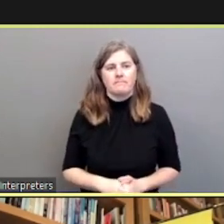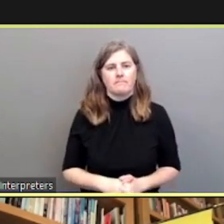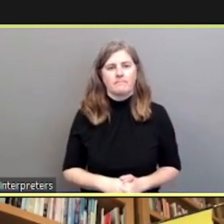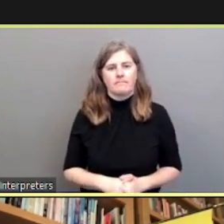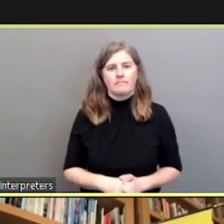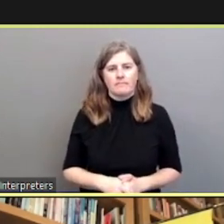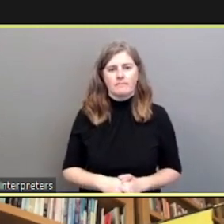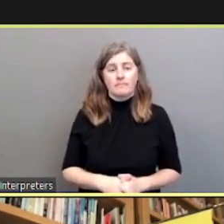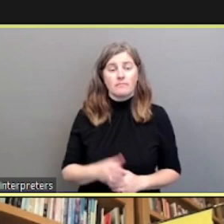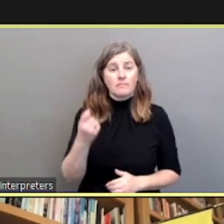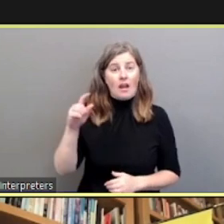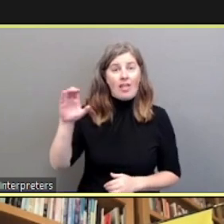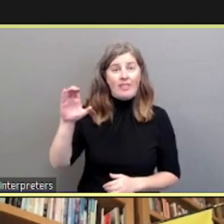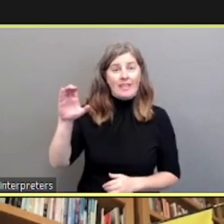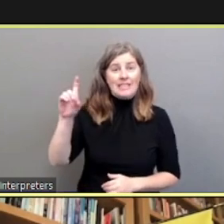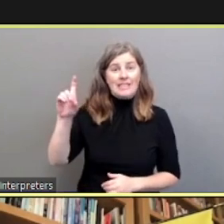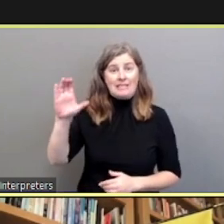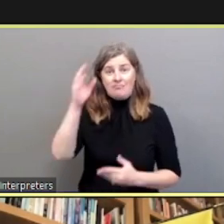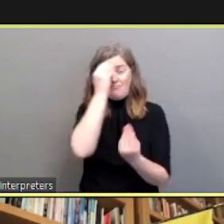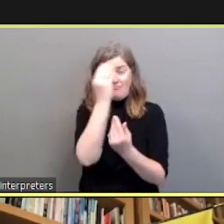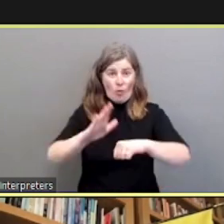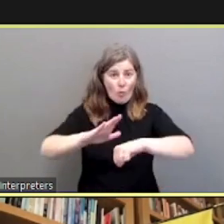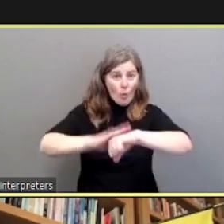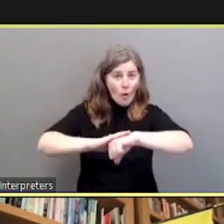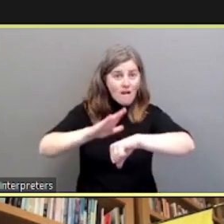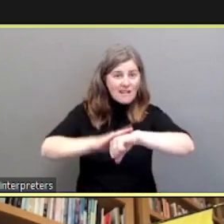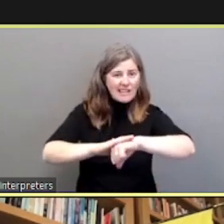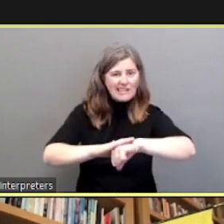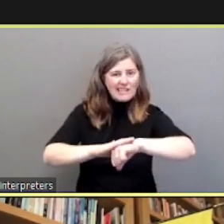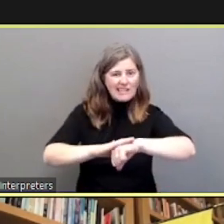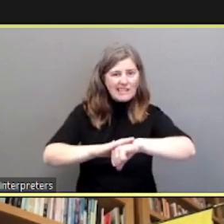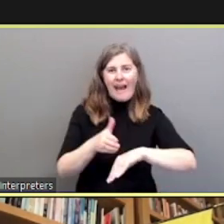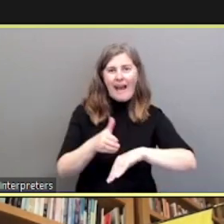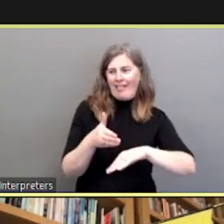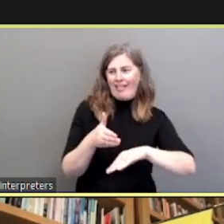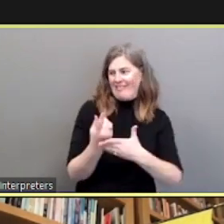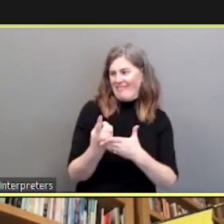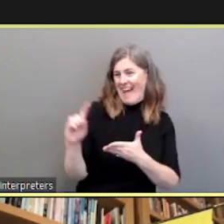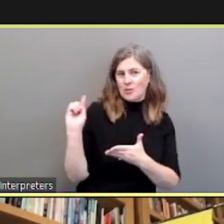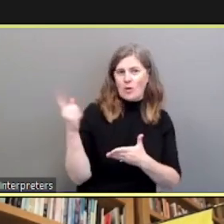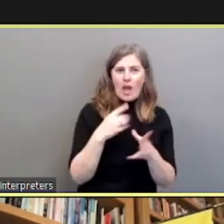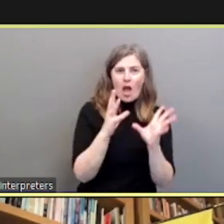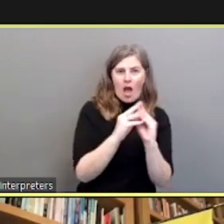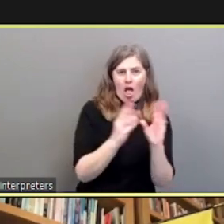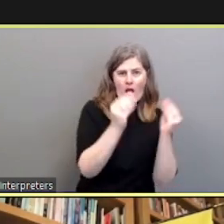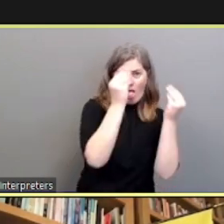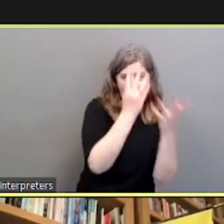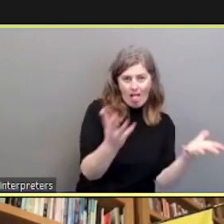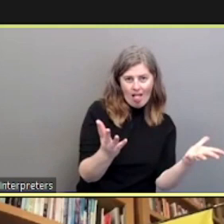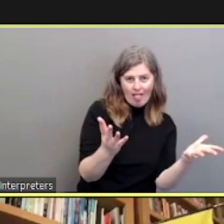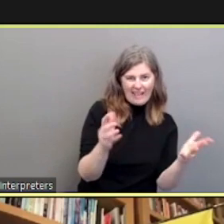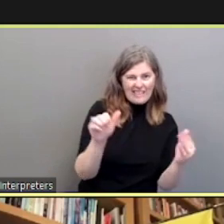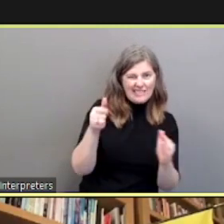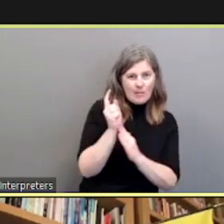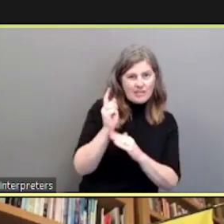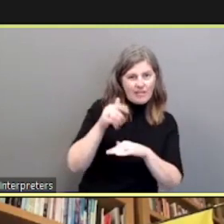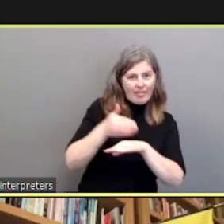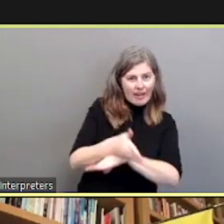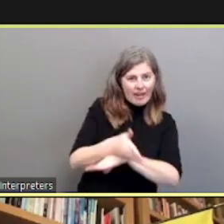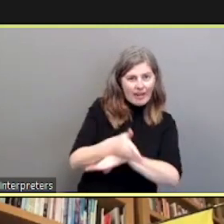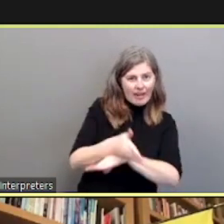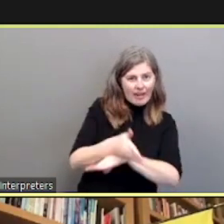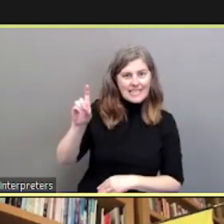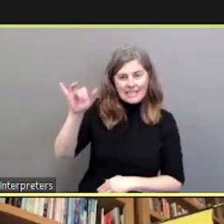fact that the CDC issued a warning, I think like 10 minutes after our press conference last week, saying that there